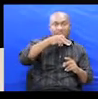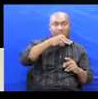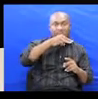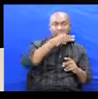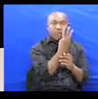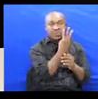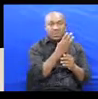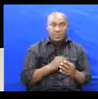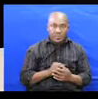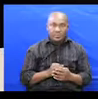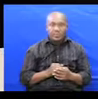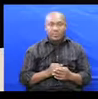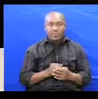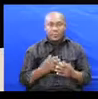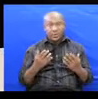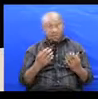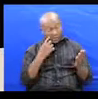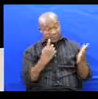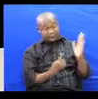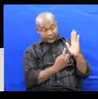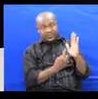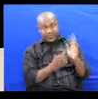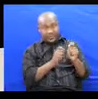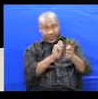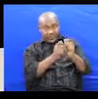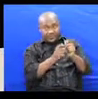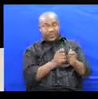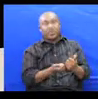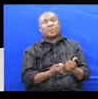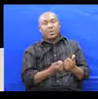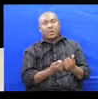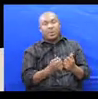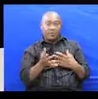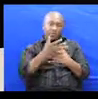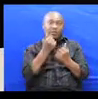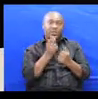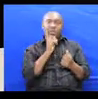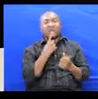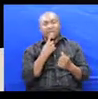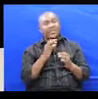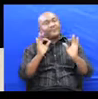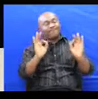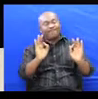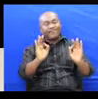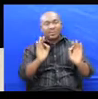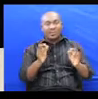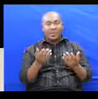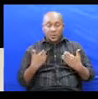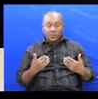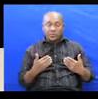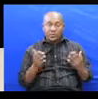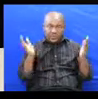discussing, and from there, for today, our topic is over. Thanks very much for listening.